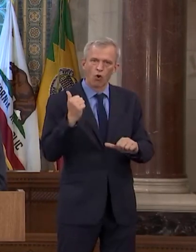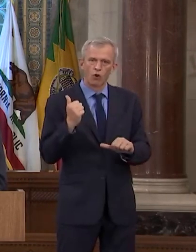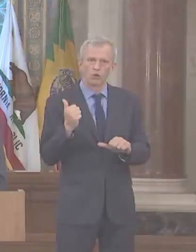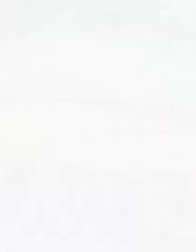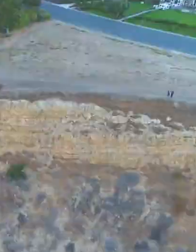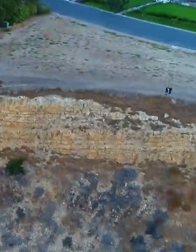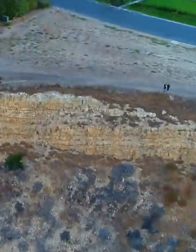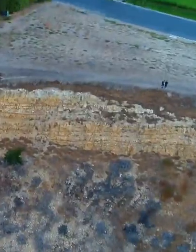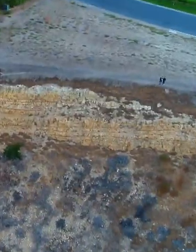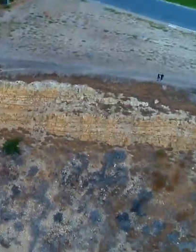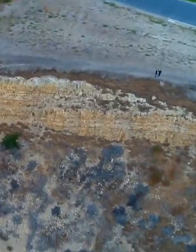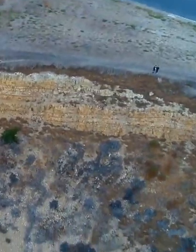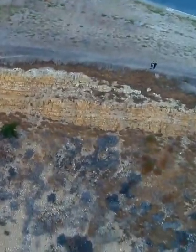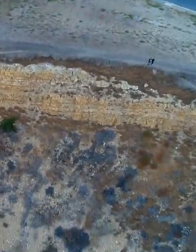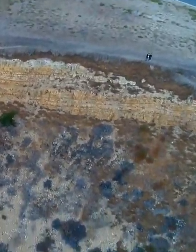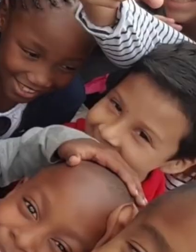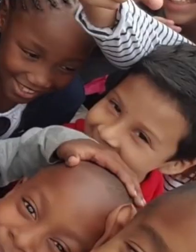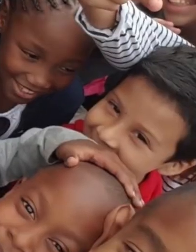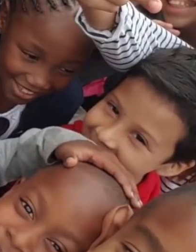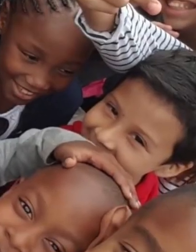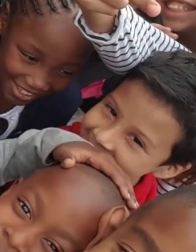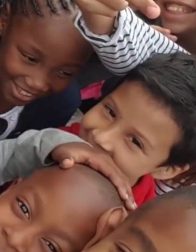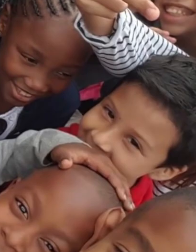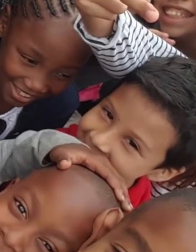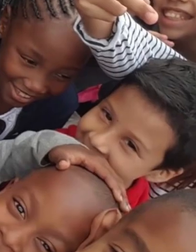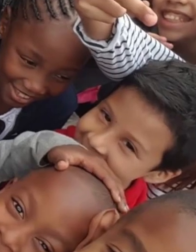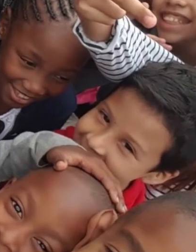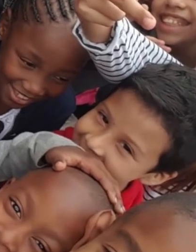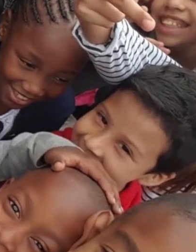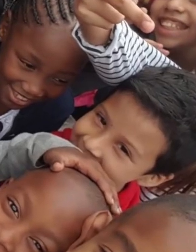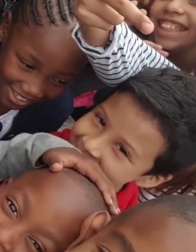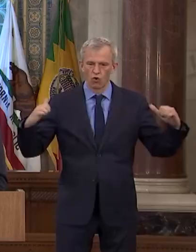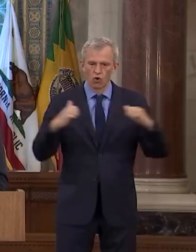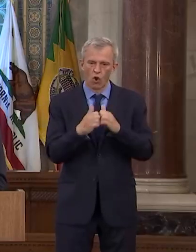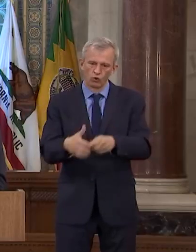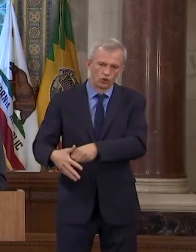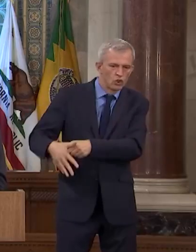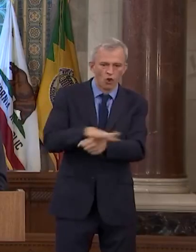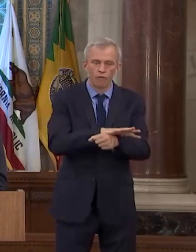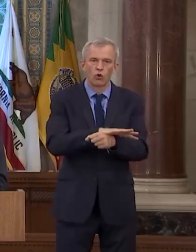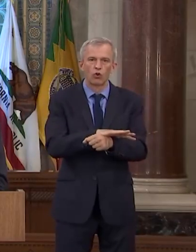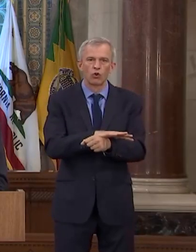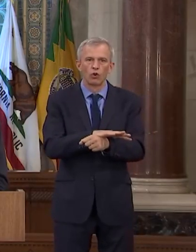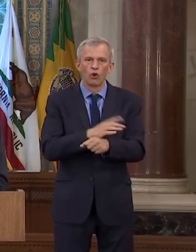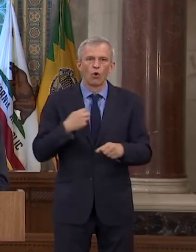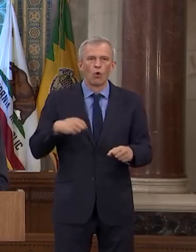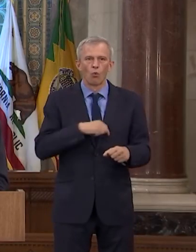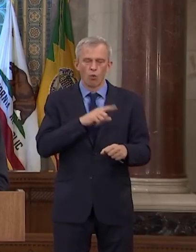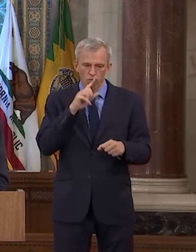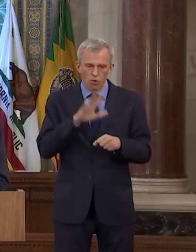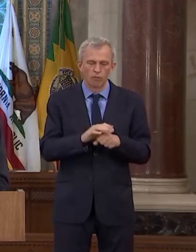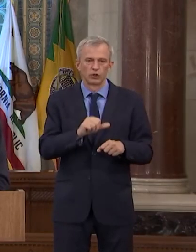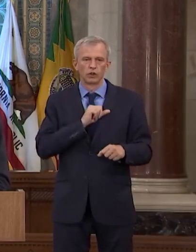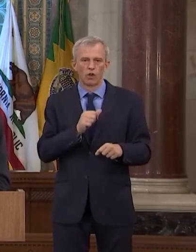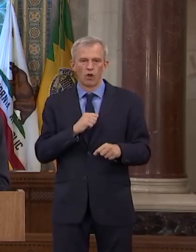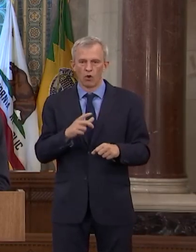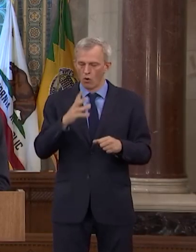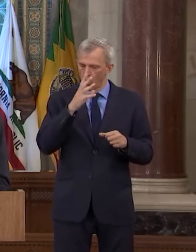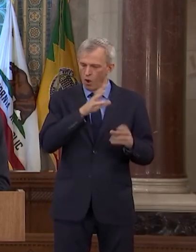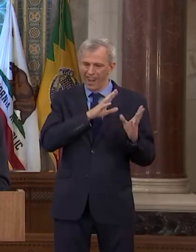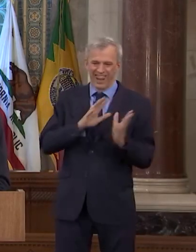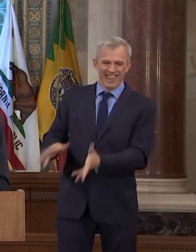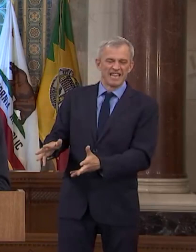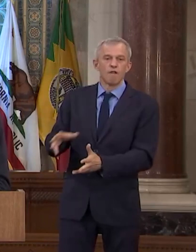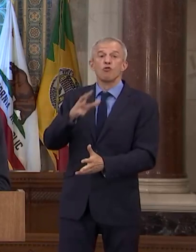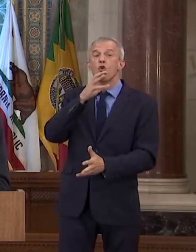more equal, with the chasm between rich and poor closed and covered. We can promise ourselves that we will leave behind the